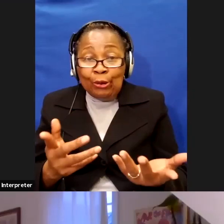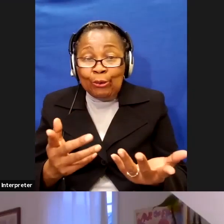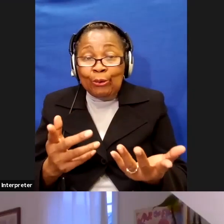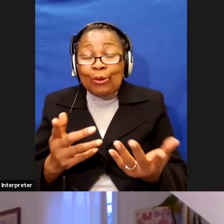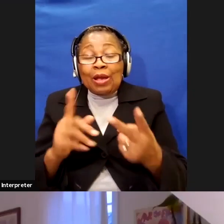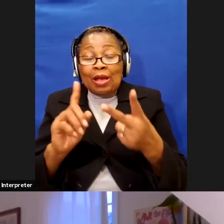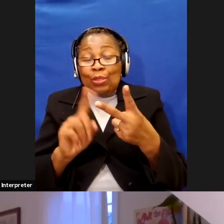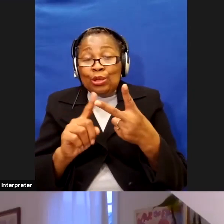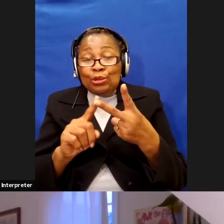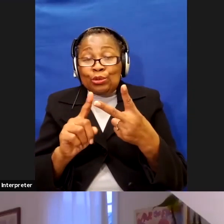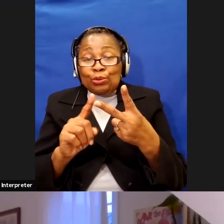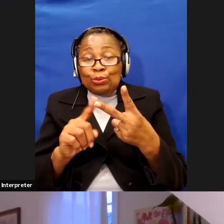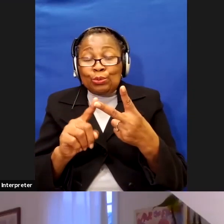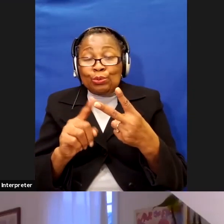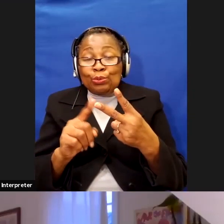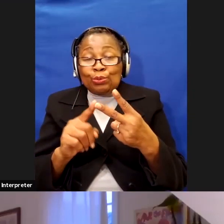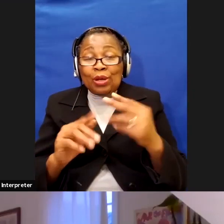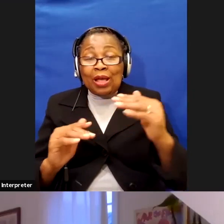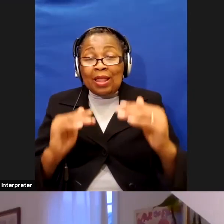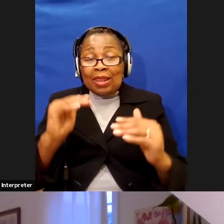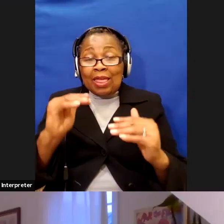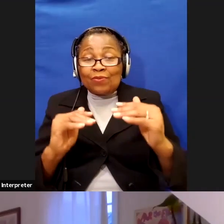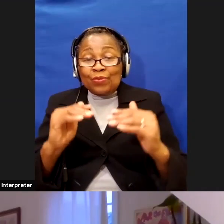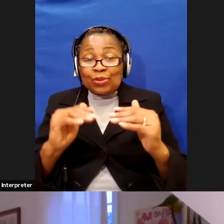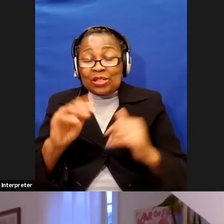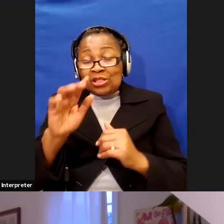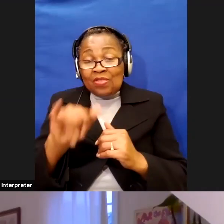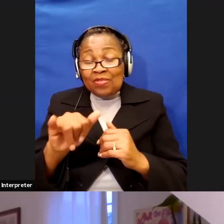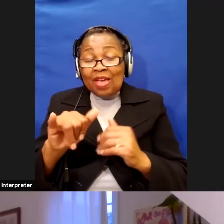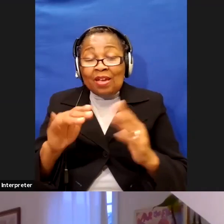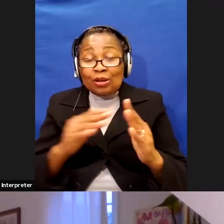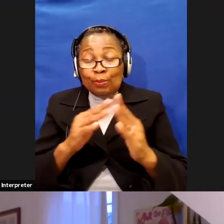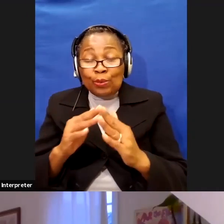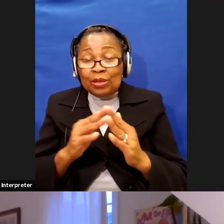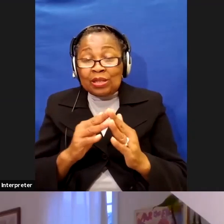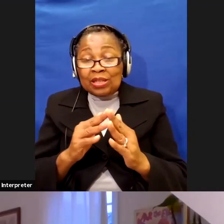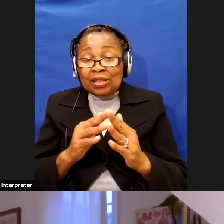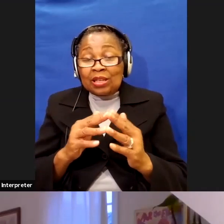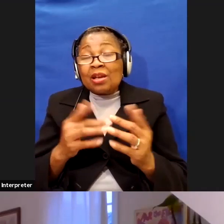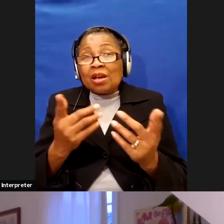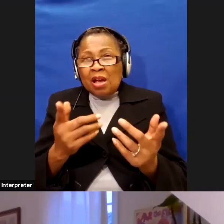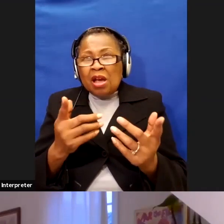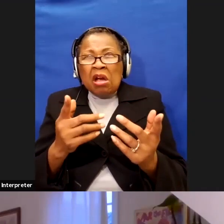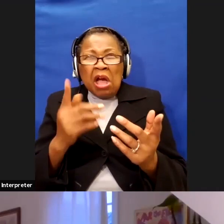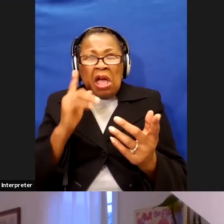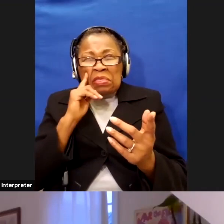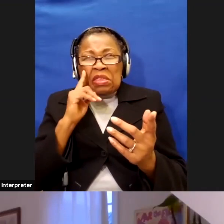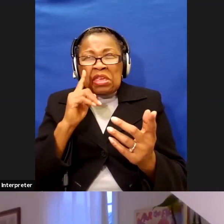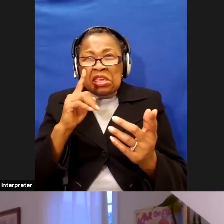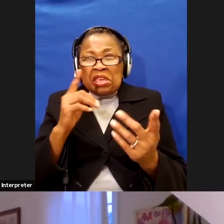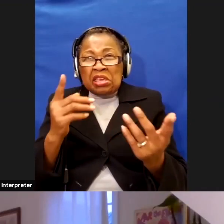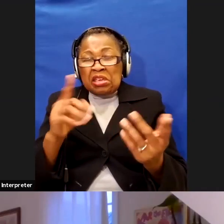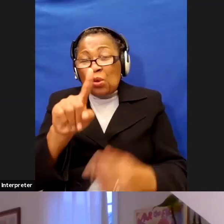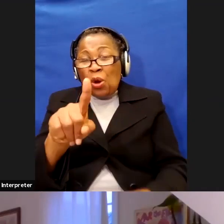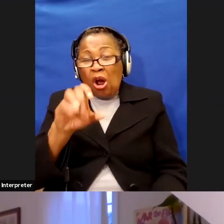to leverage this community. There were at its peak about 122 people on this Zoom, and